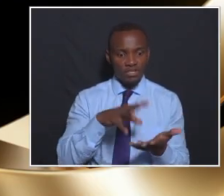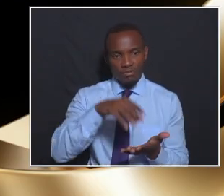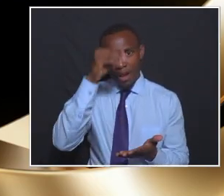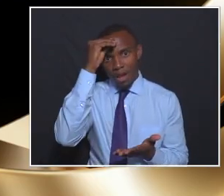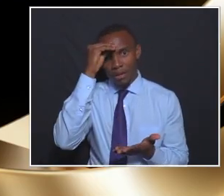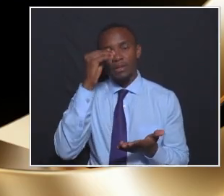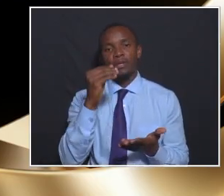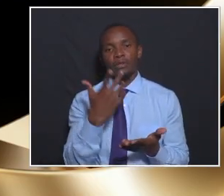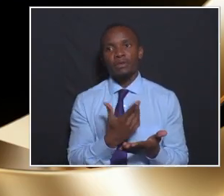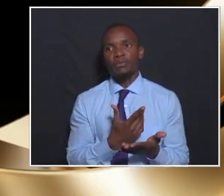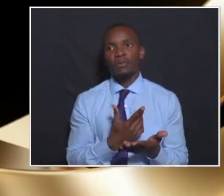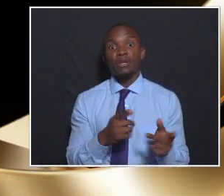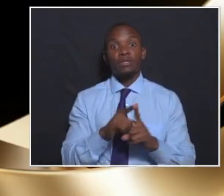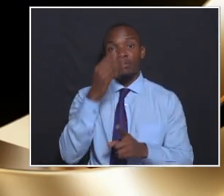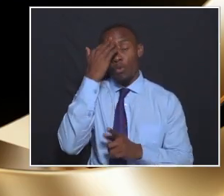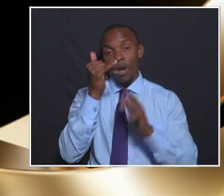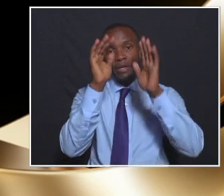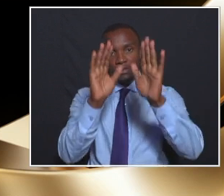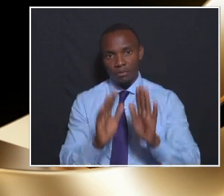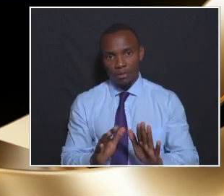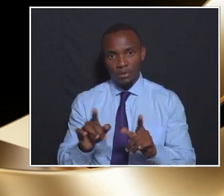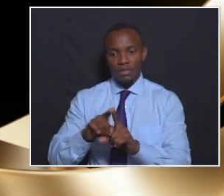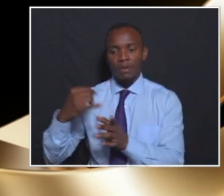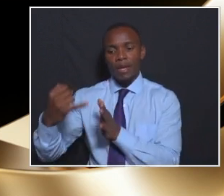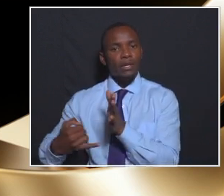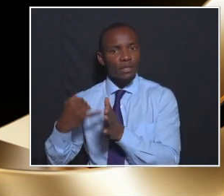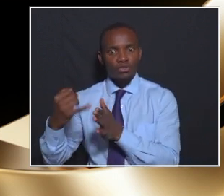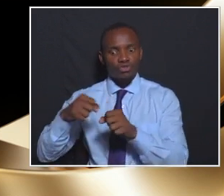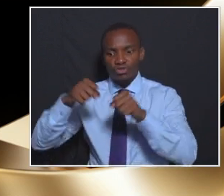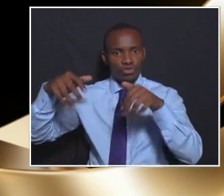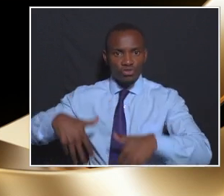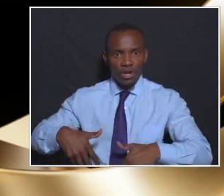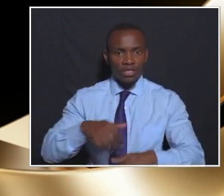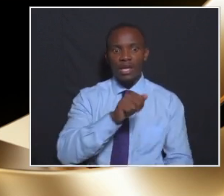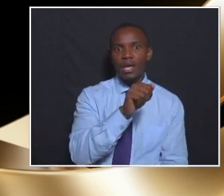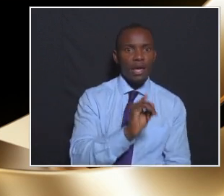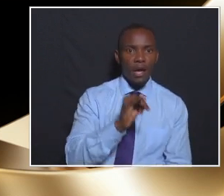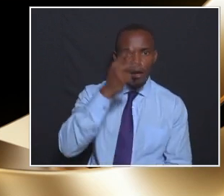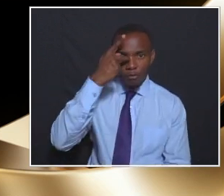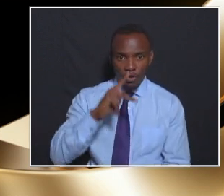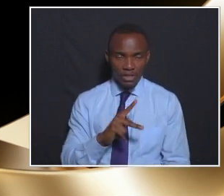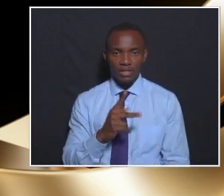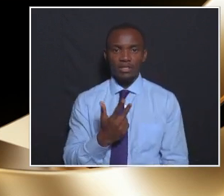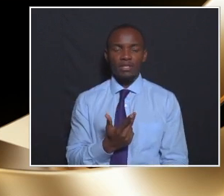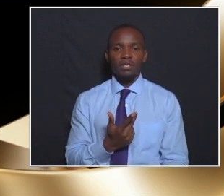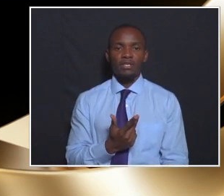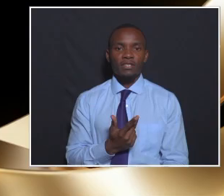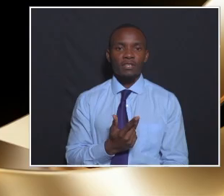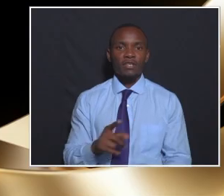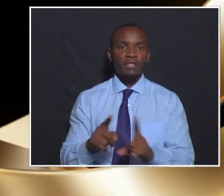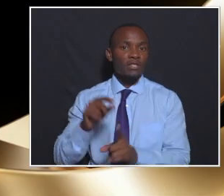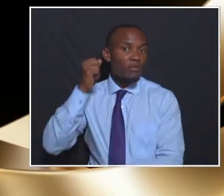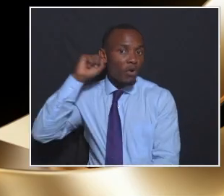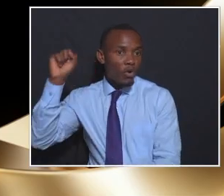and unions and why they matter, industry structures, AI policy, audio